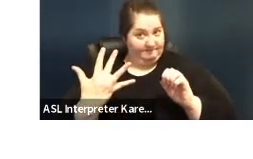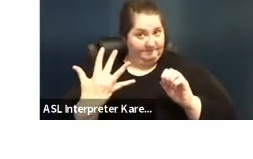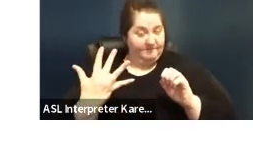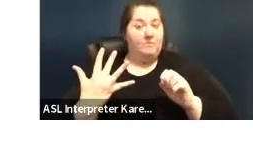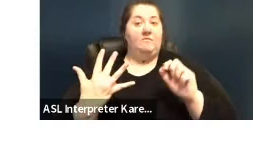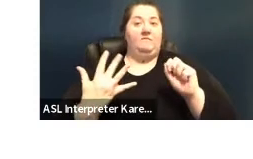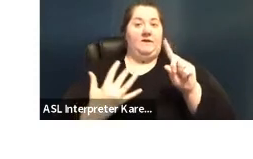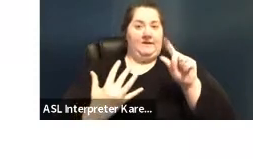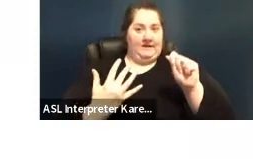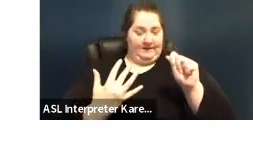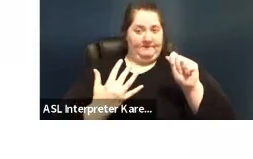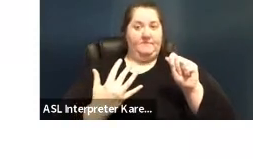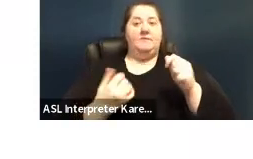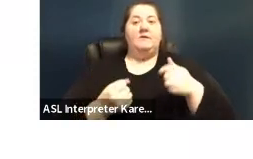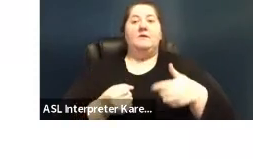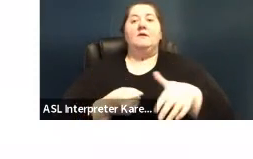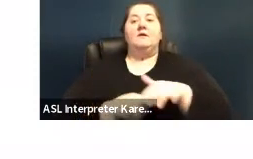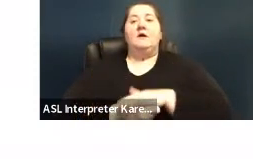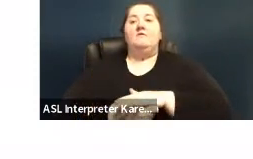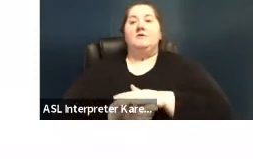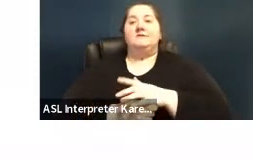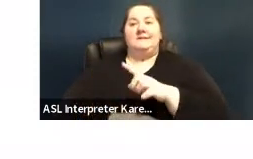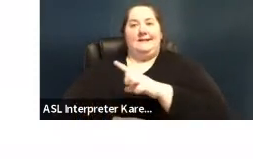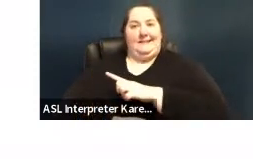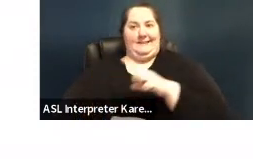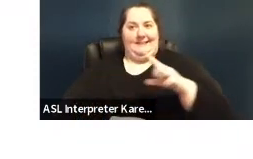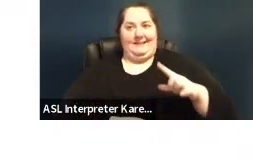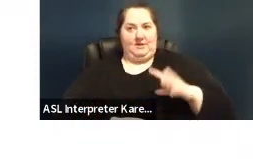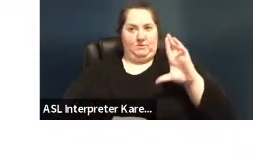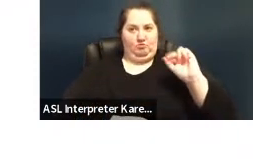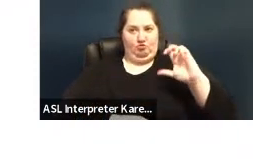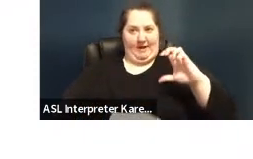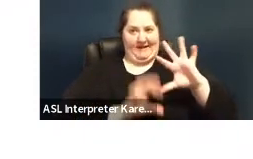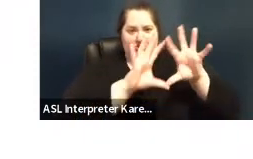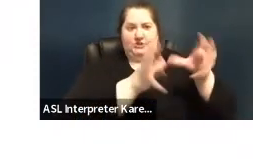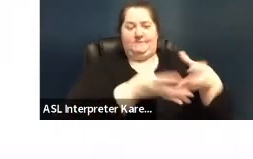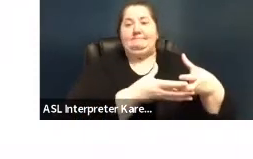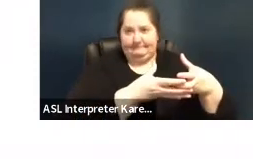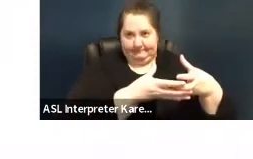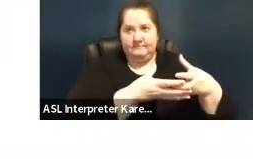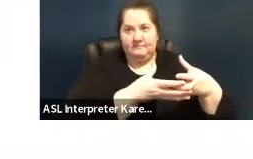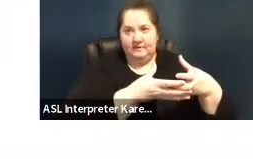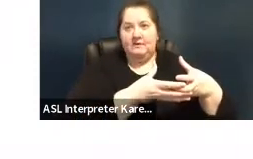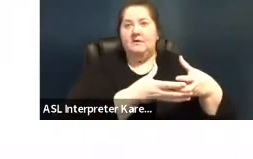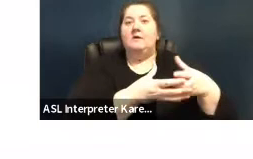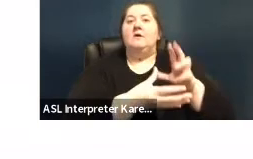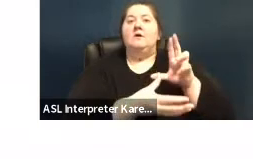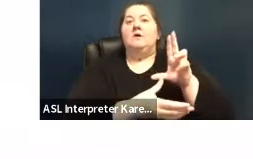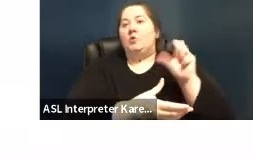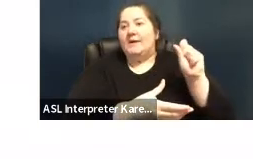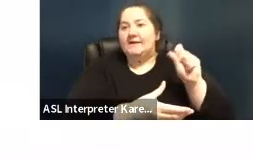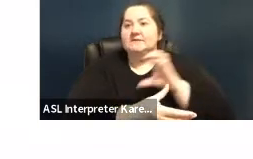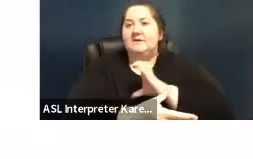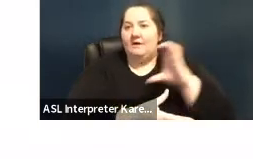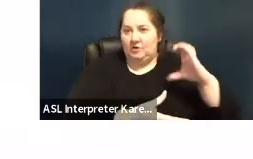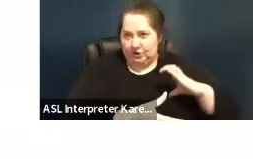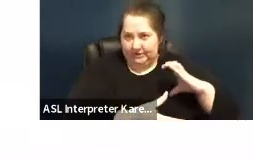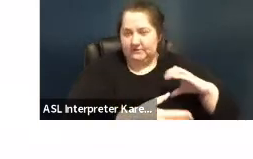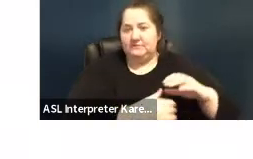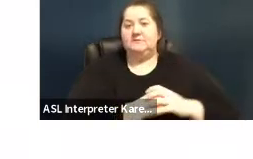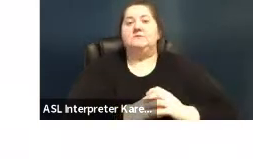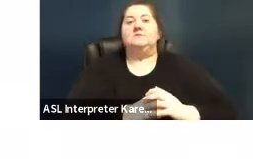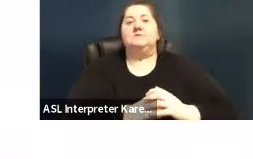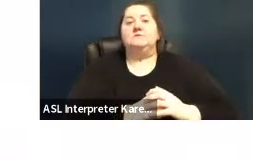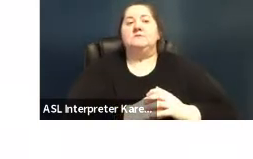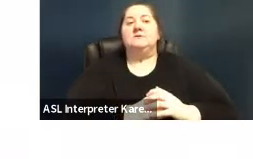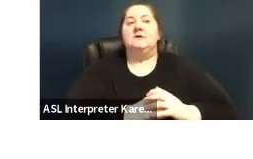ADA covers the legislative branch of the federal government. That would be the U.S. Congress. But